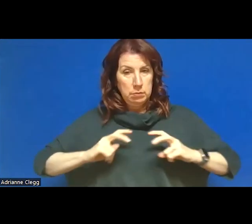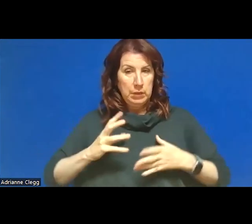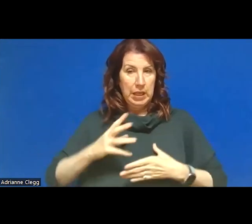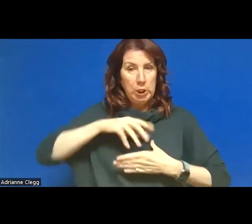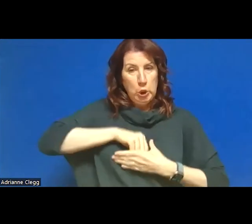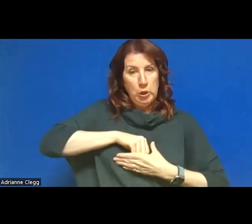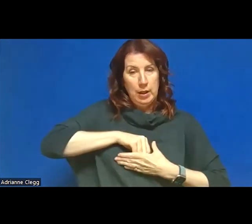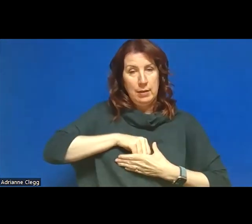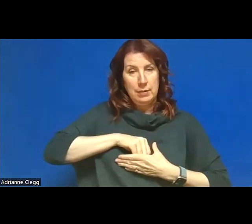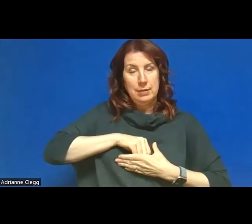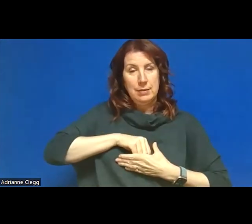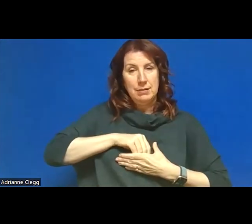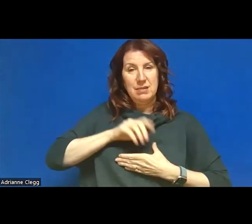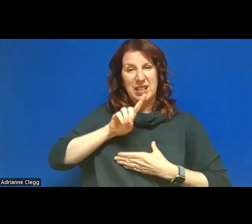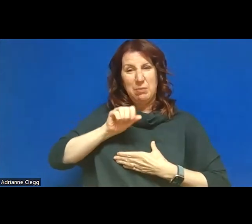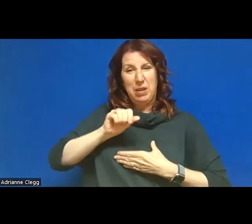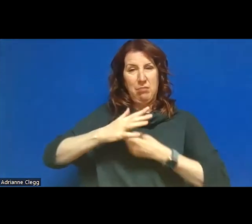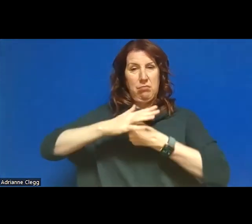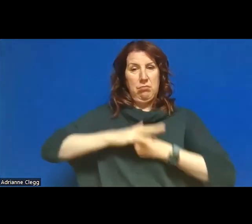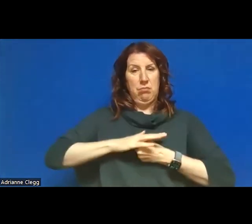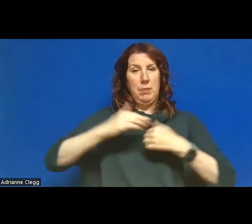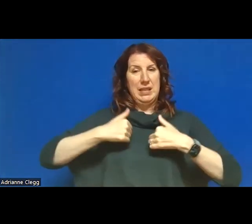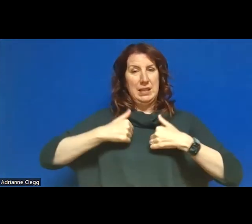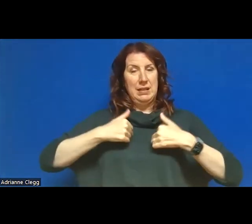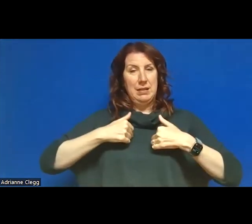up. I thought I had to